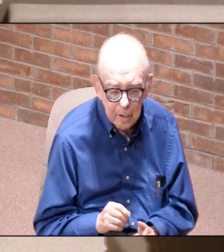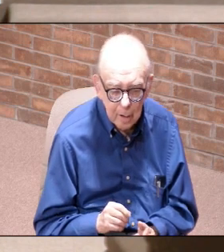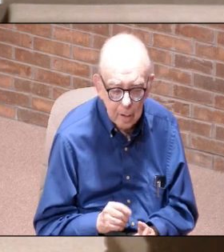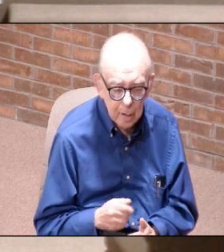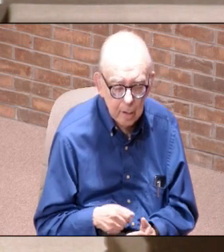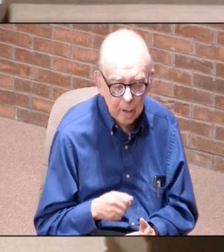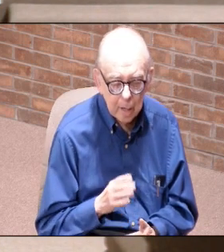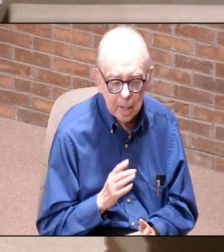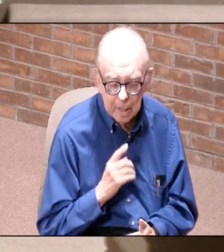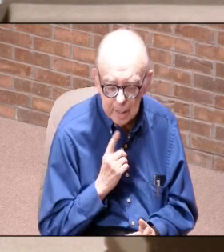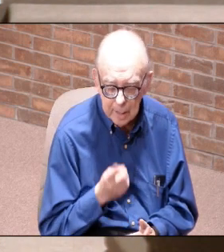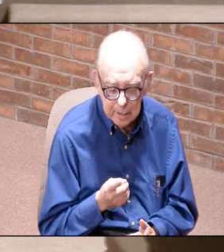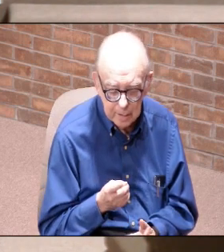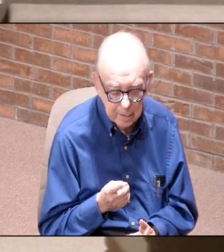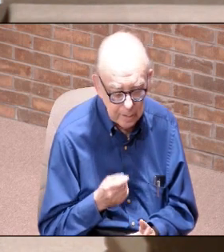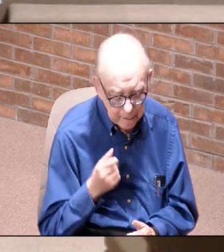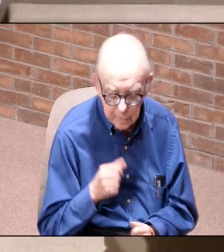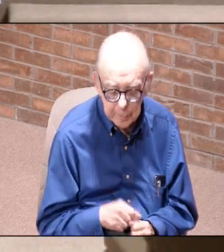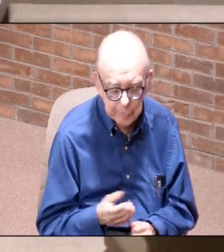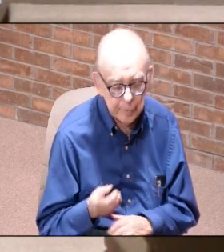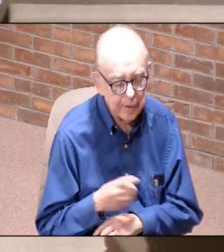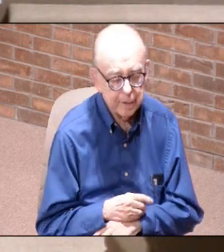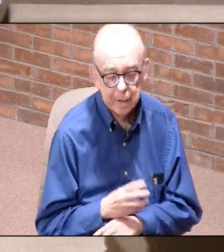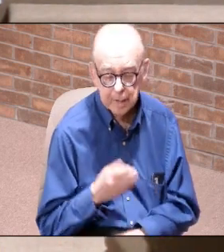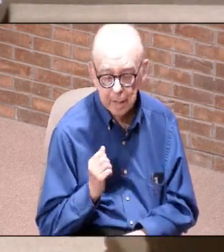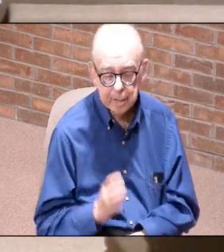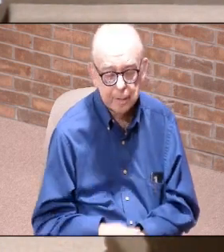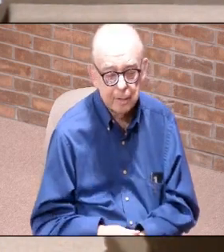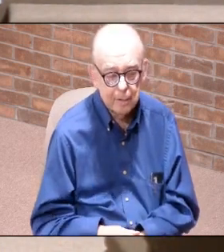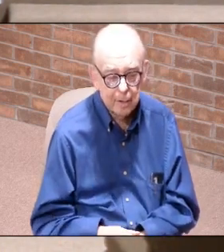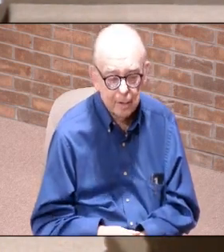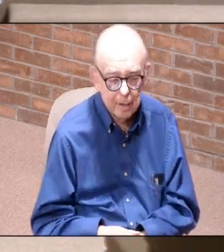Well, God, I'm dead. I don't remember that day.